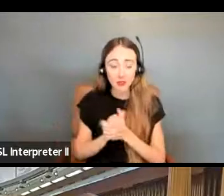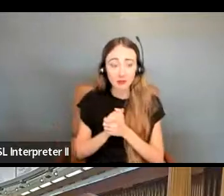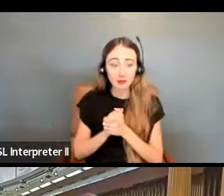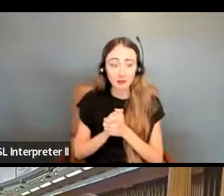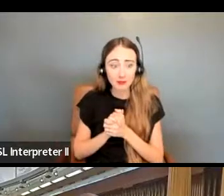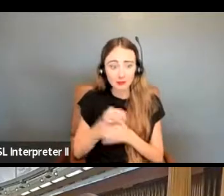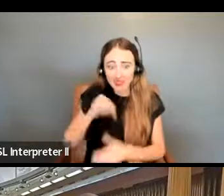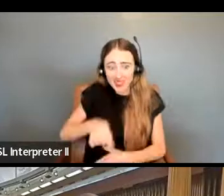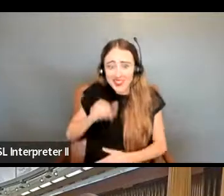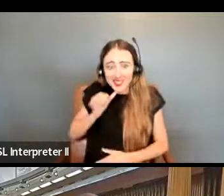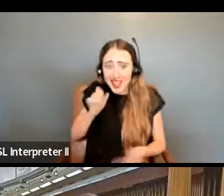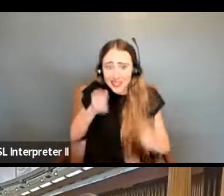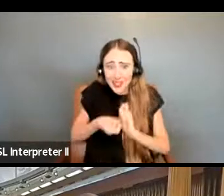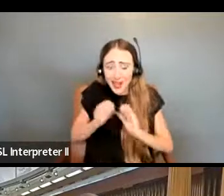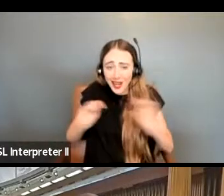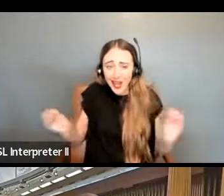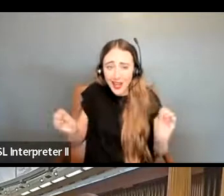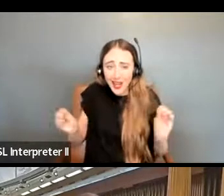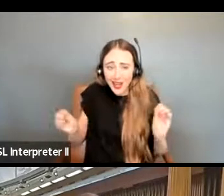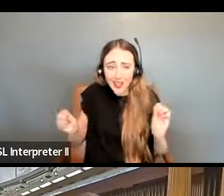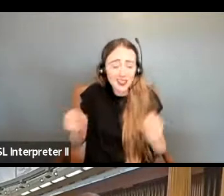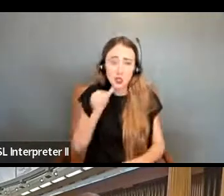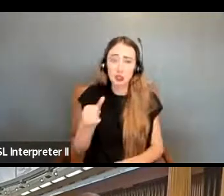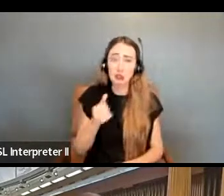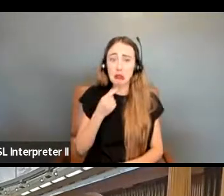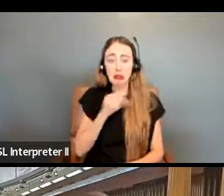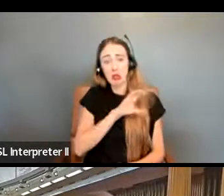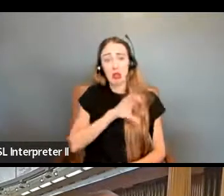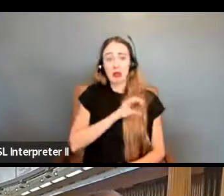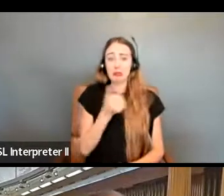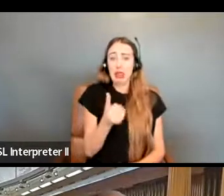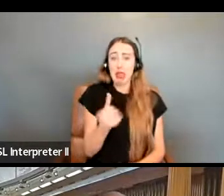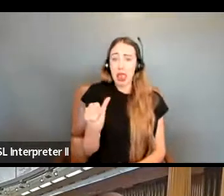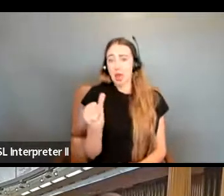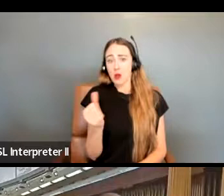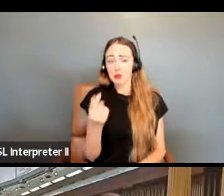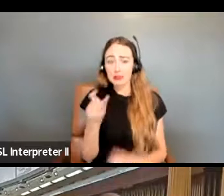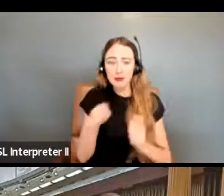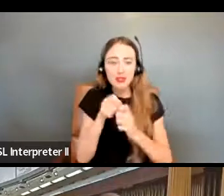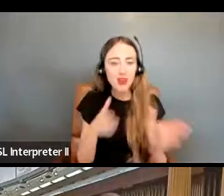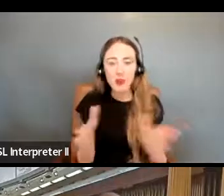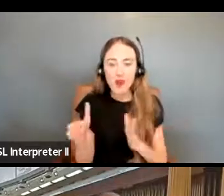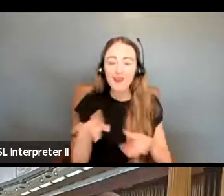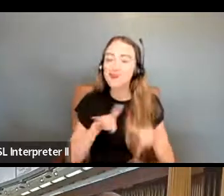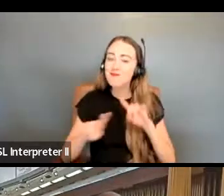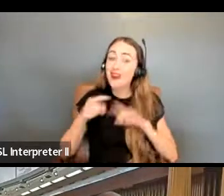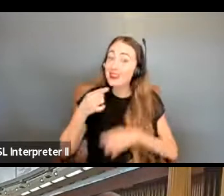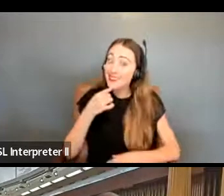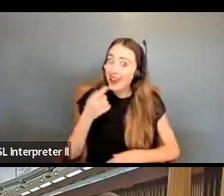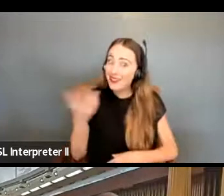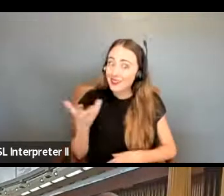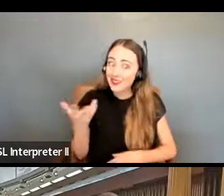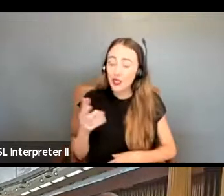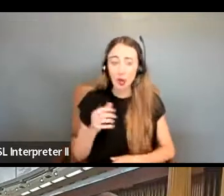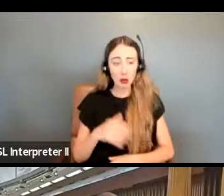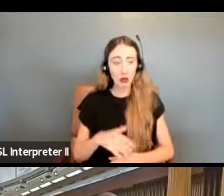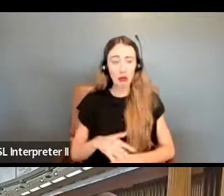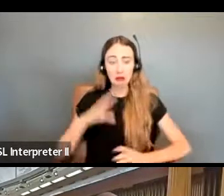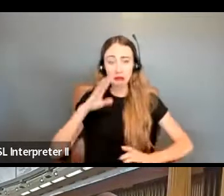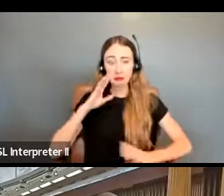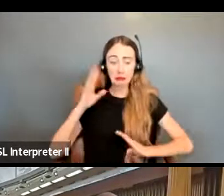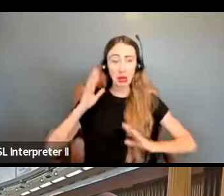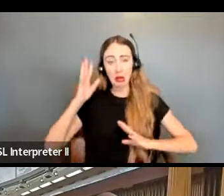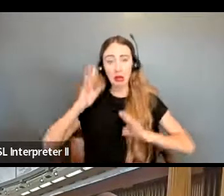This doesn't change anything like that. This doesn't characterize anybody in a certain way. But it does say we're not going to put an artificial